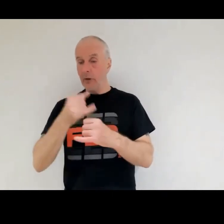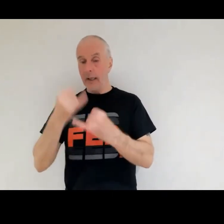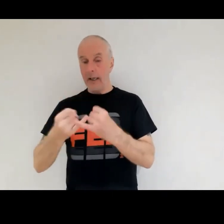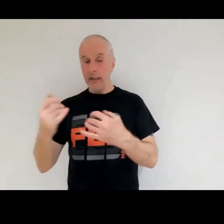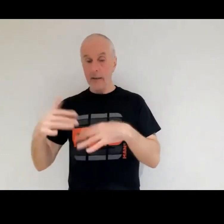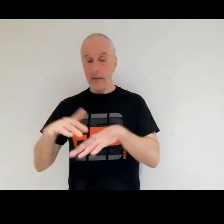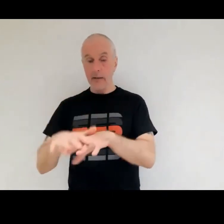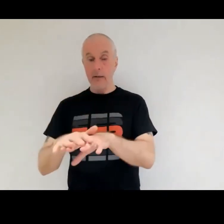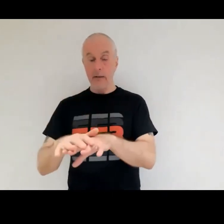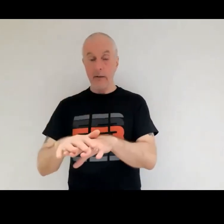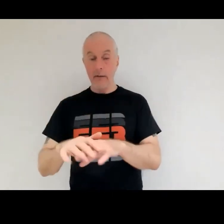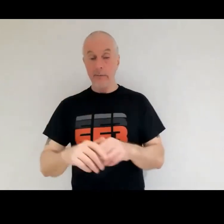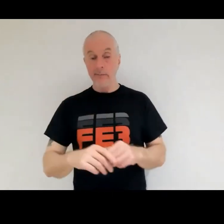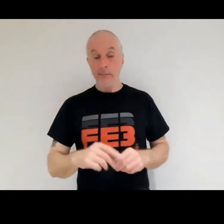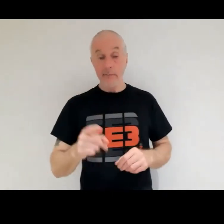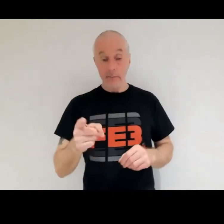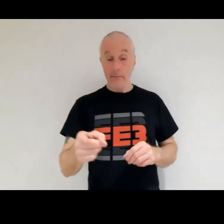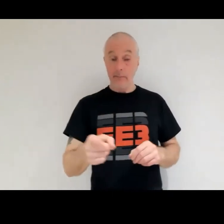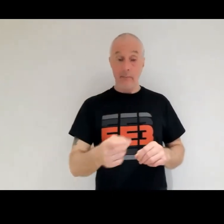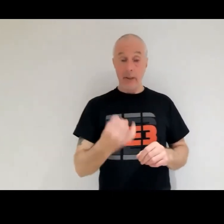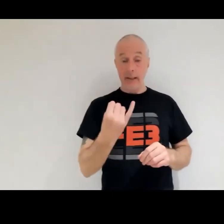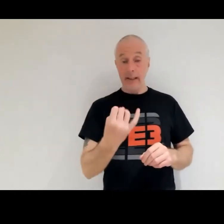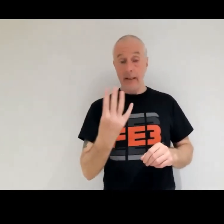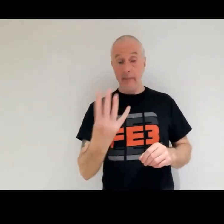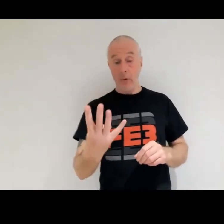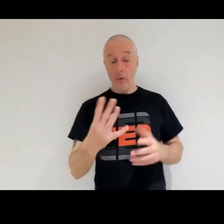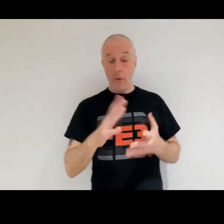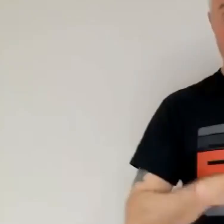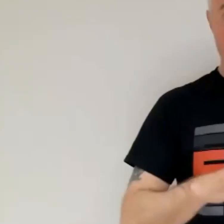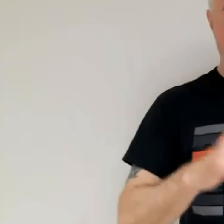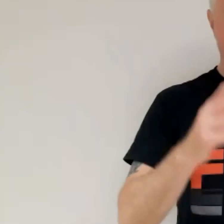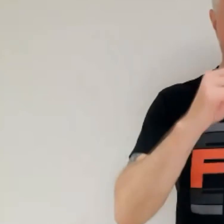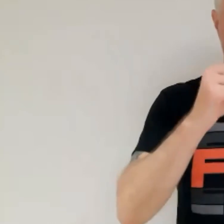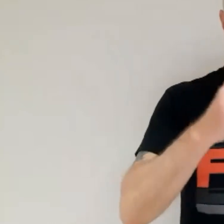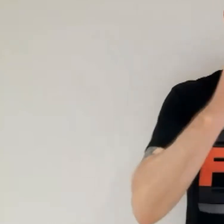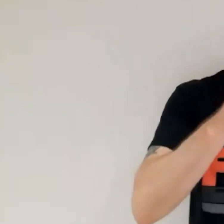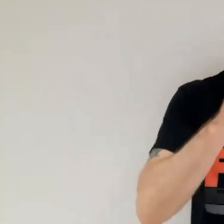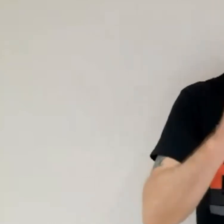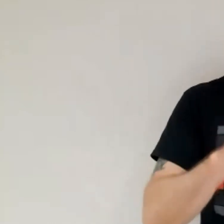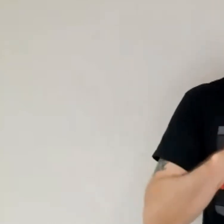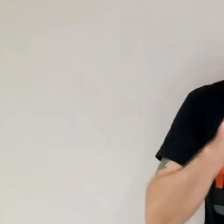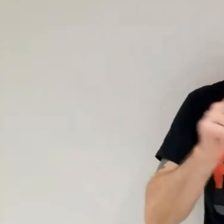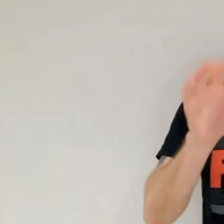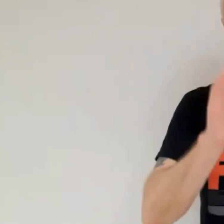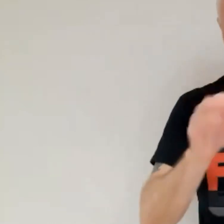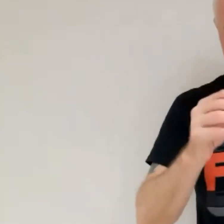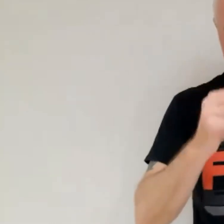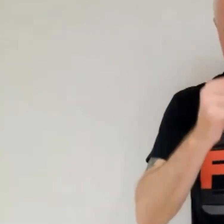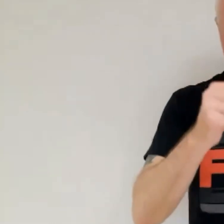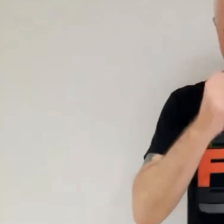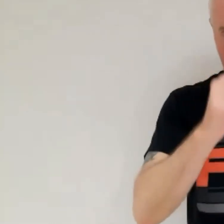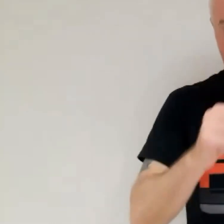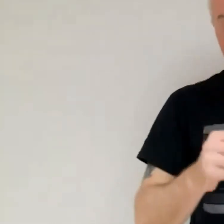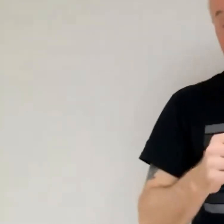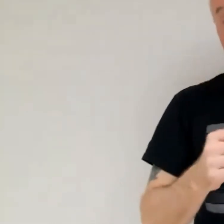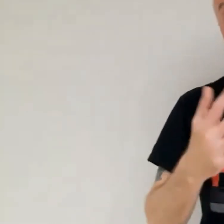64. So it was a calculated figure as opposed to an experimentally derived